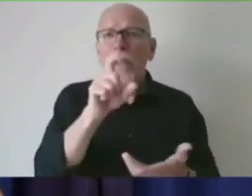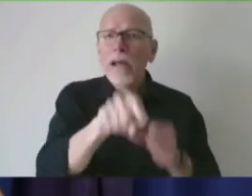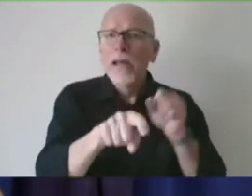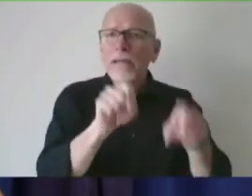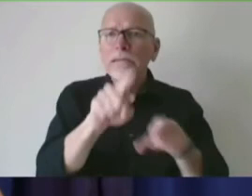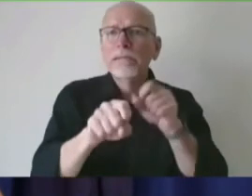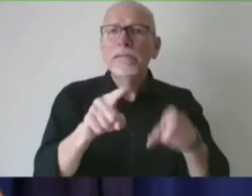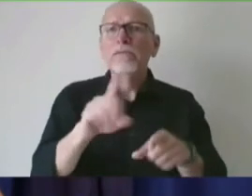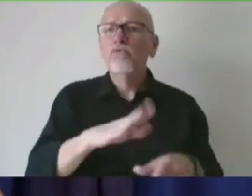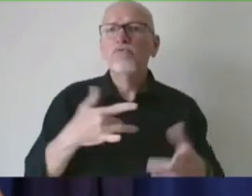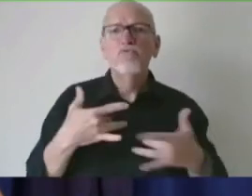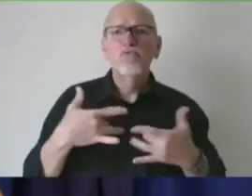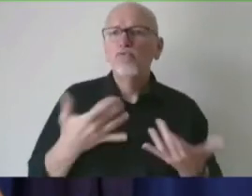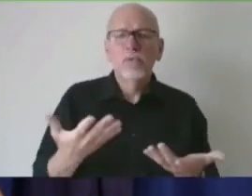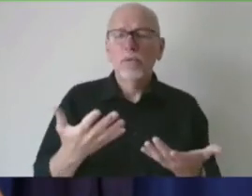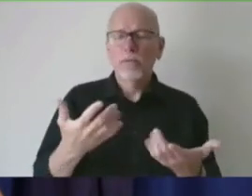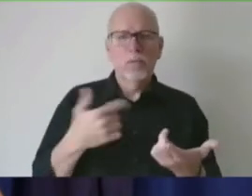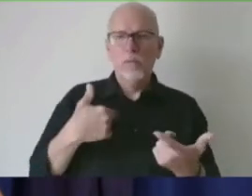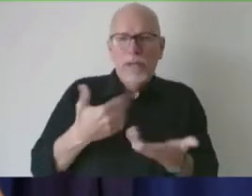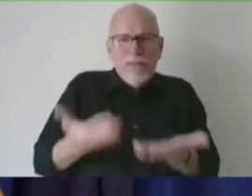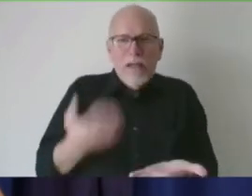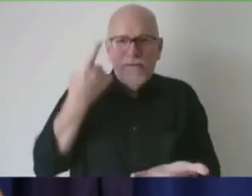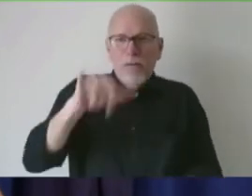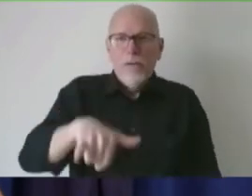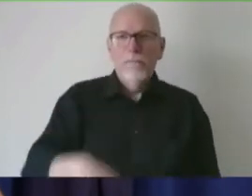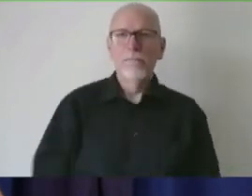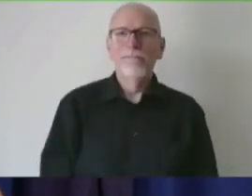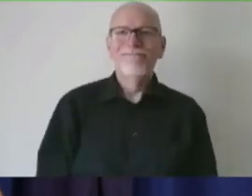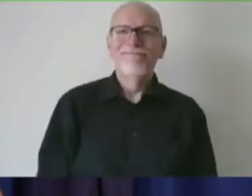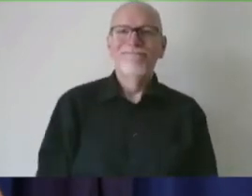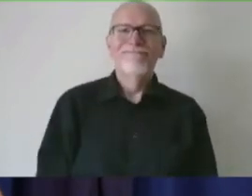that they have. So we're there for either of the above.